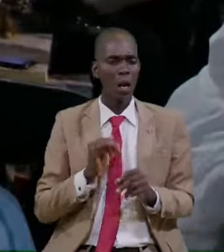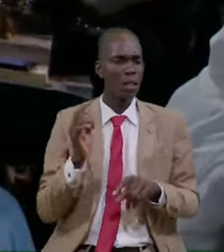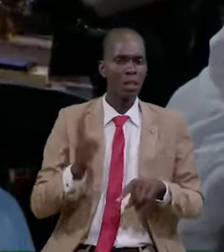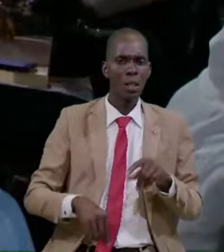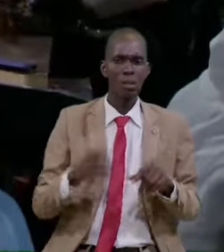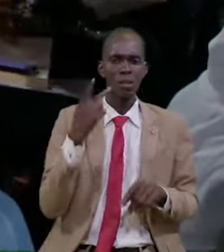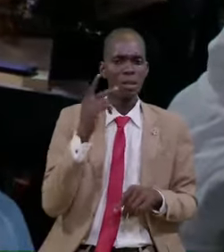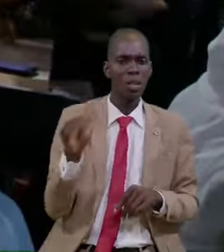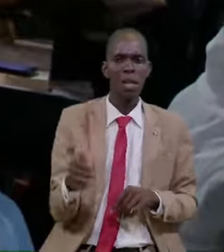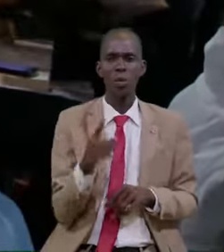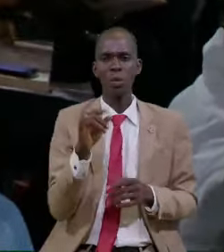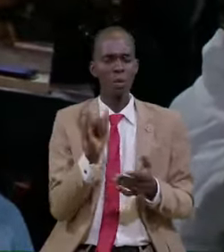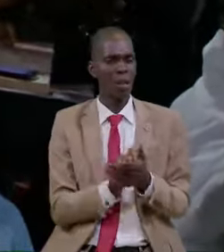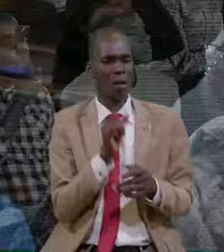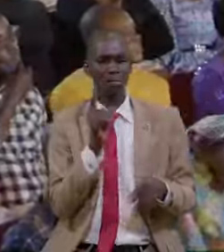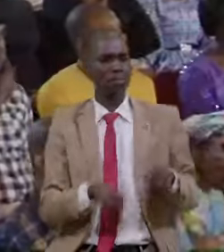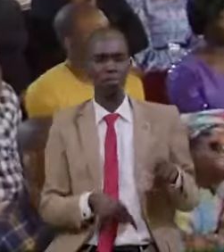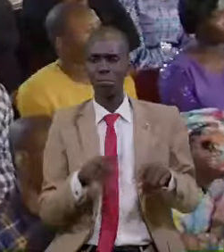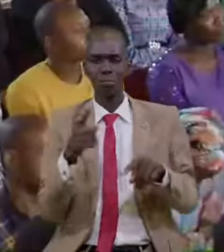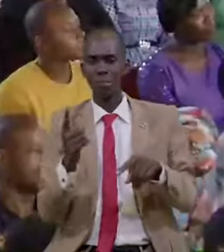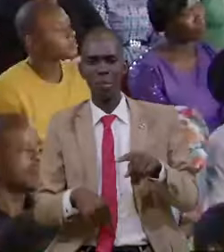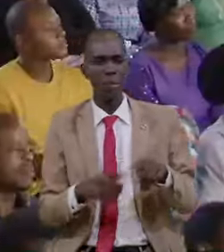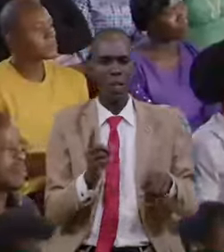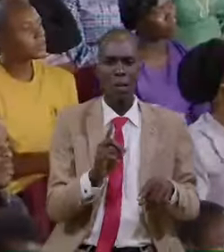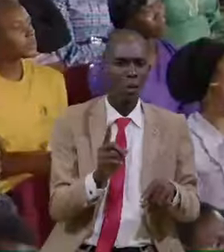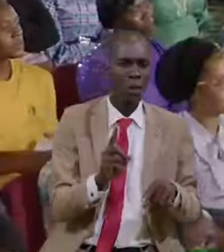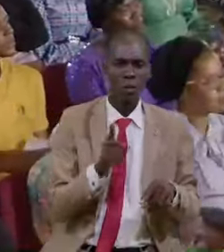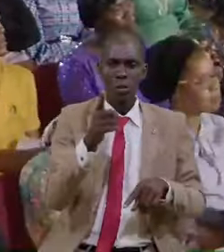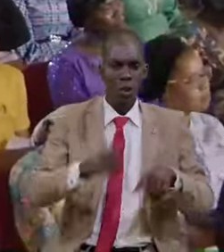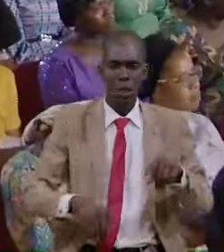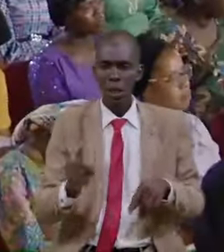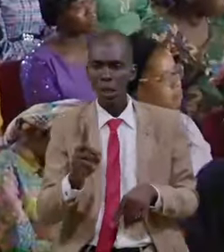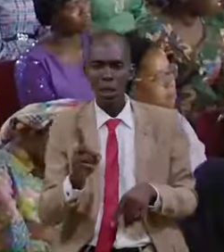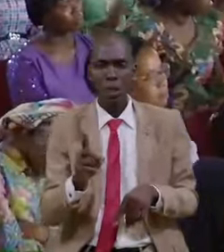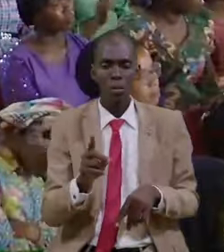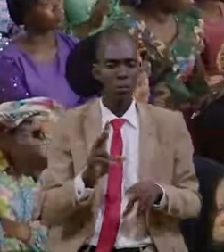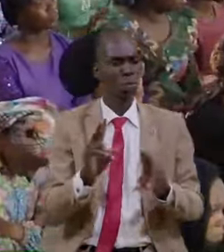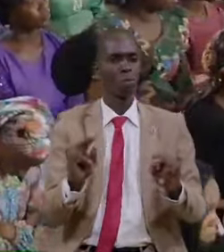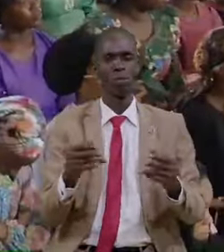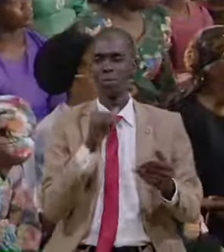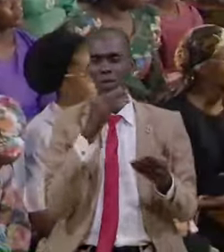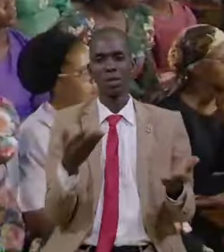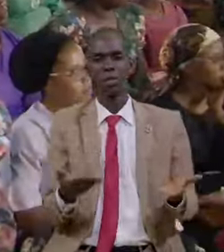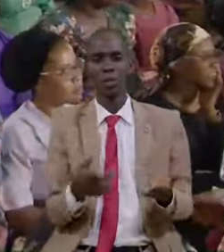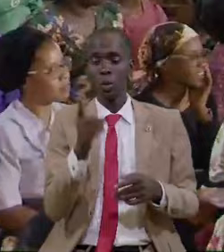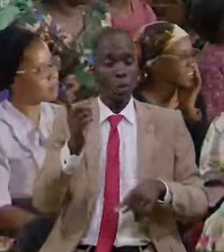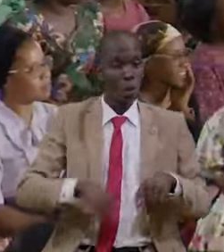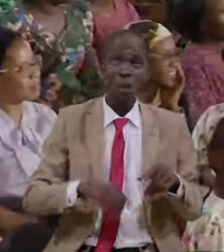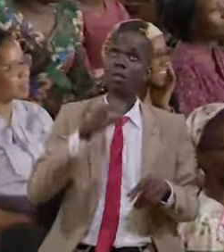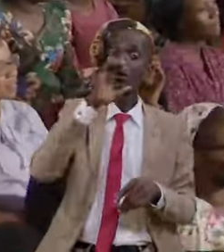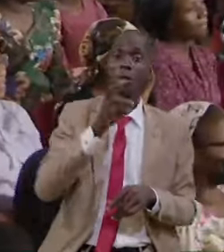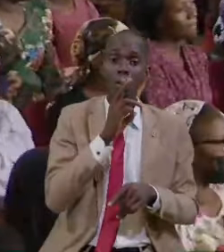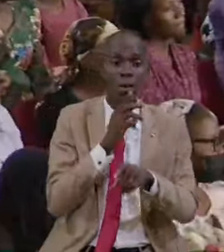know, cannot. Anybody there cannot. You cannot drink water,